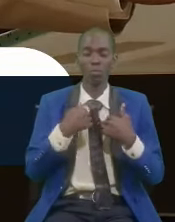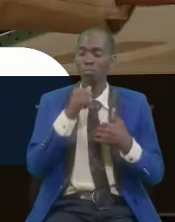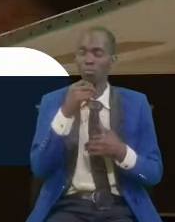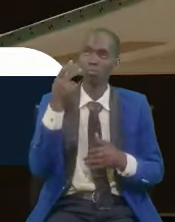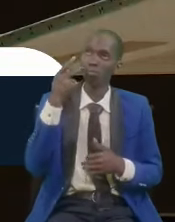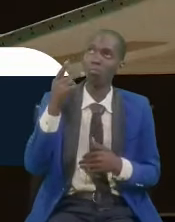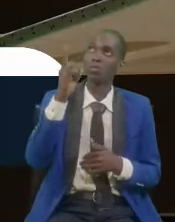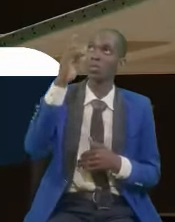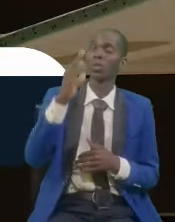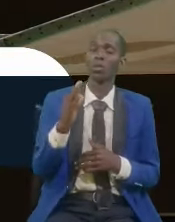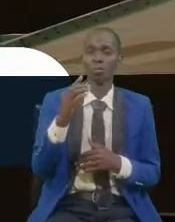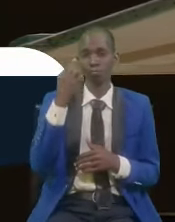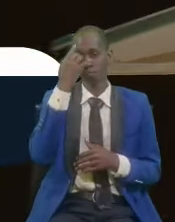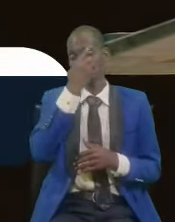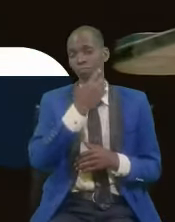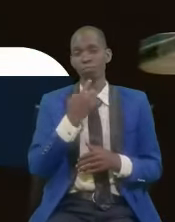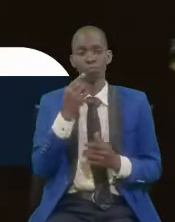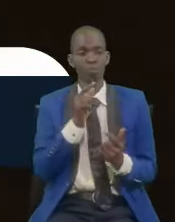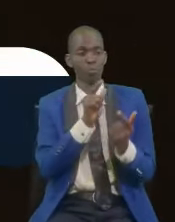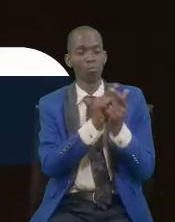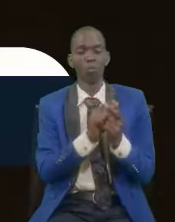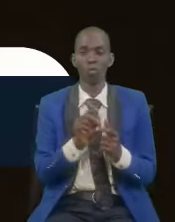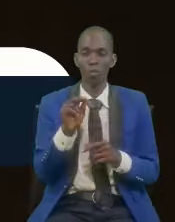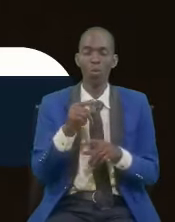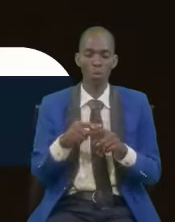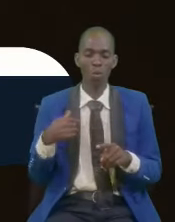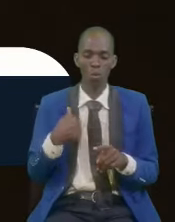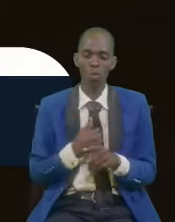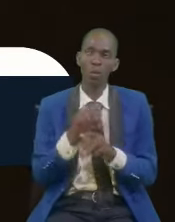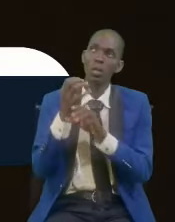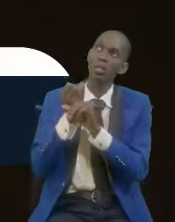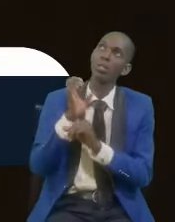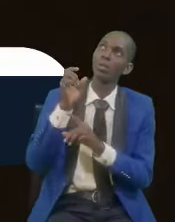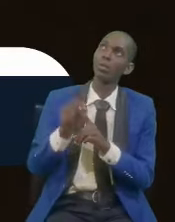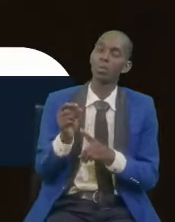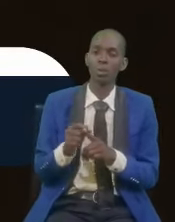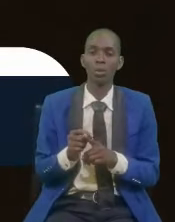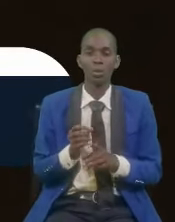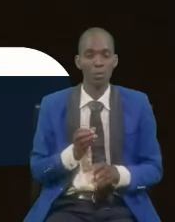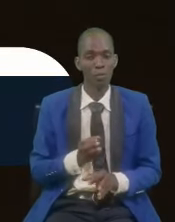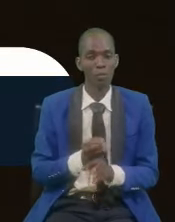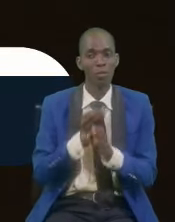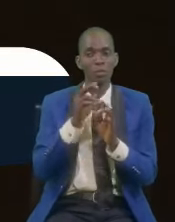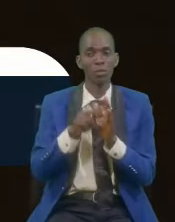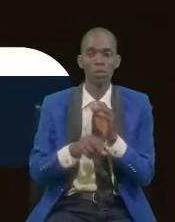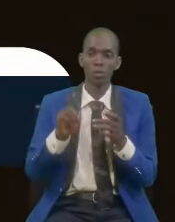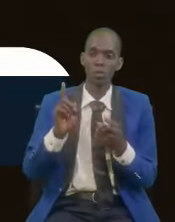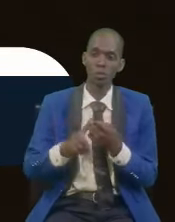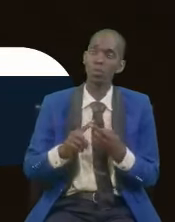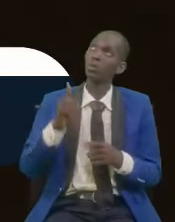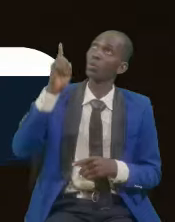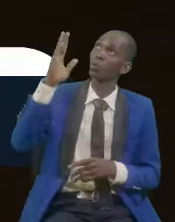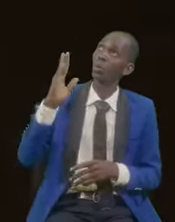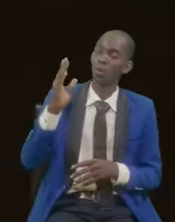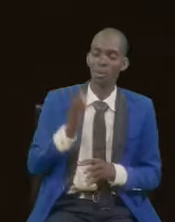his word. Faithfulness to God demands faithfulness to his word.